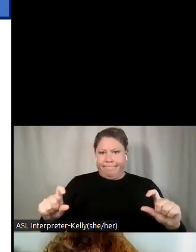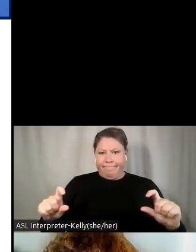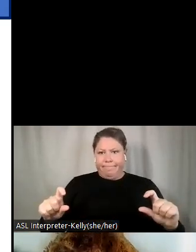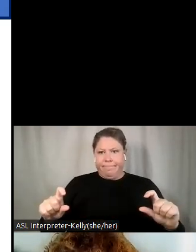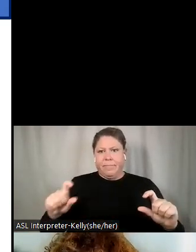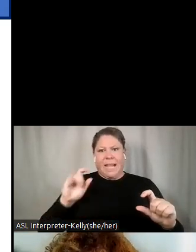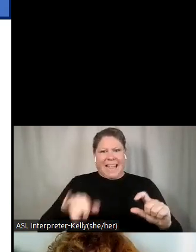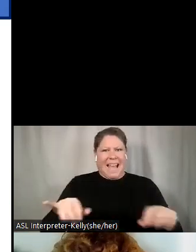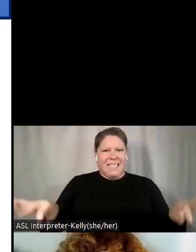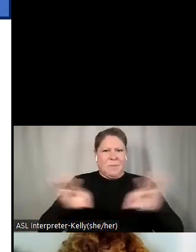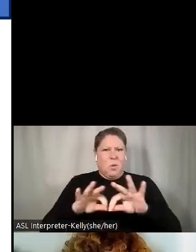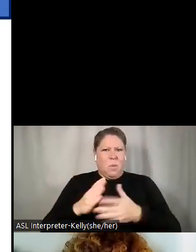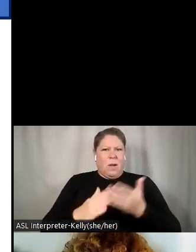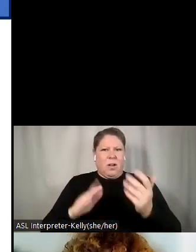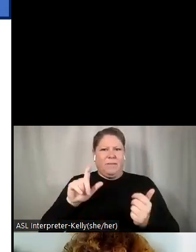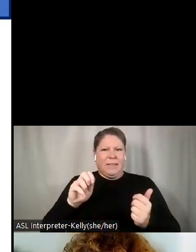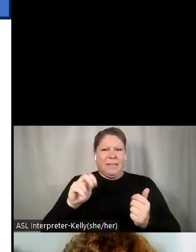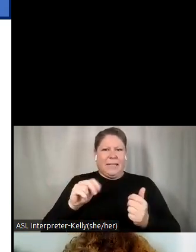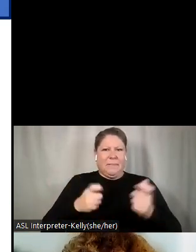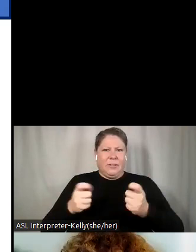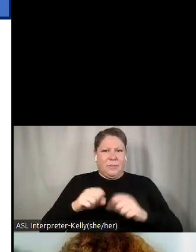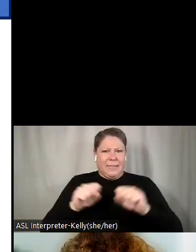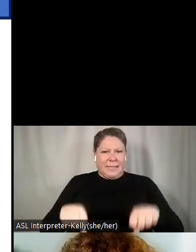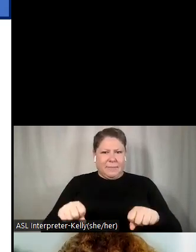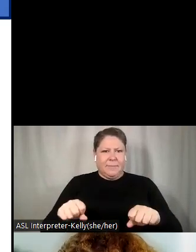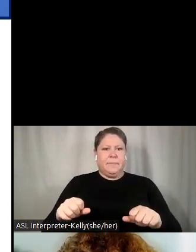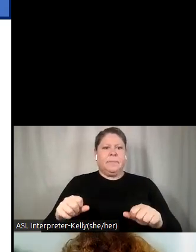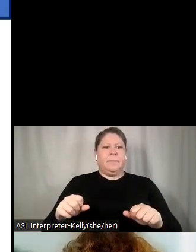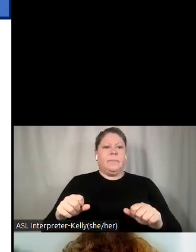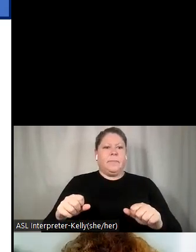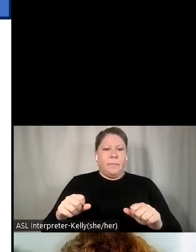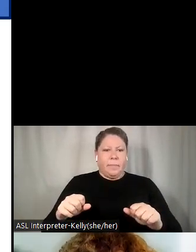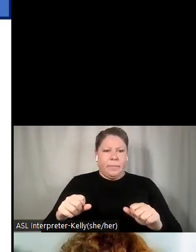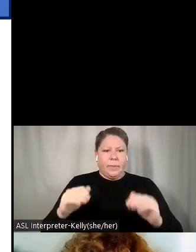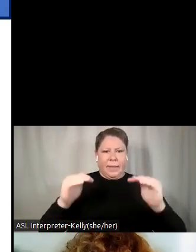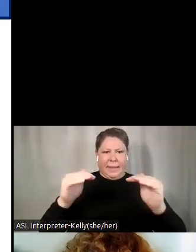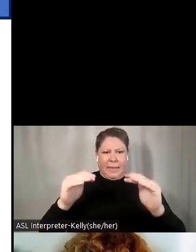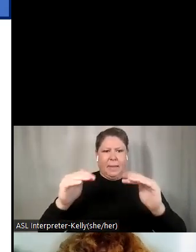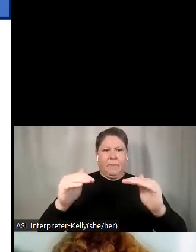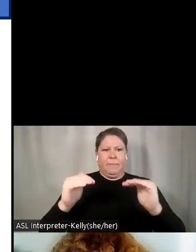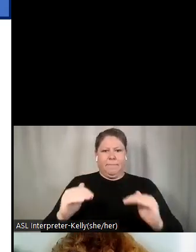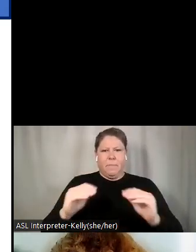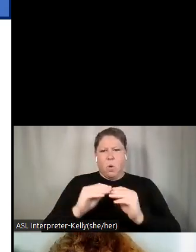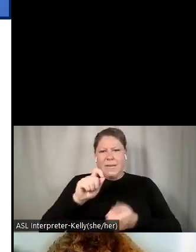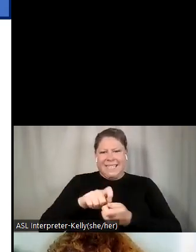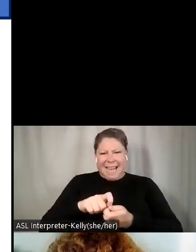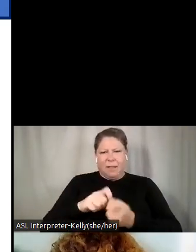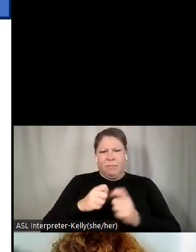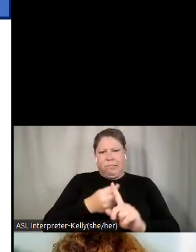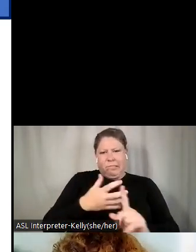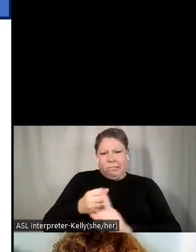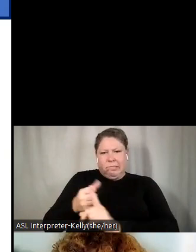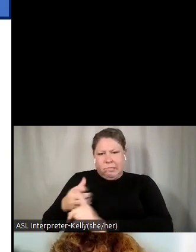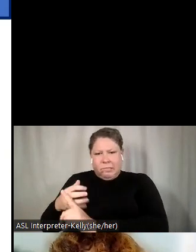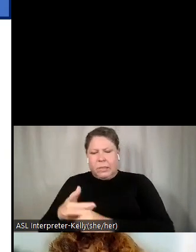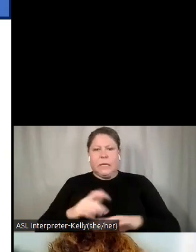the lean management system. And then in addition to those, underneath, you see a little more detailed. What does that mean? Well, they're talking about challenge, go